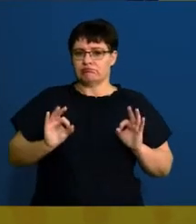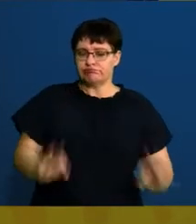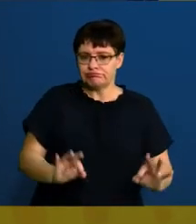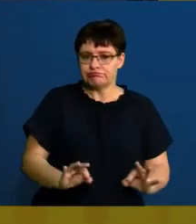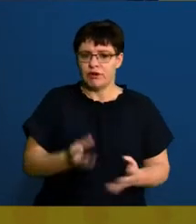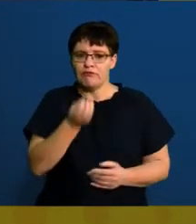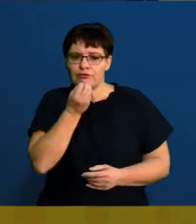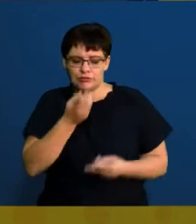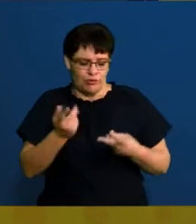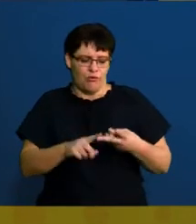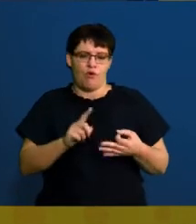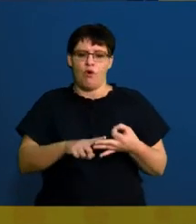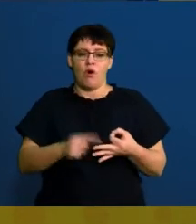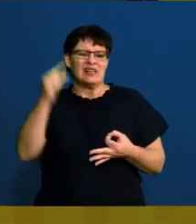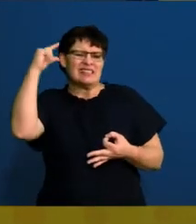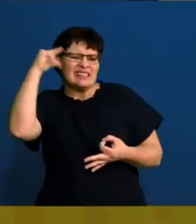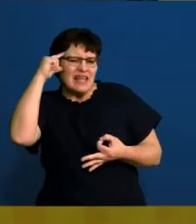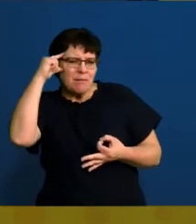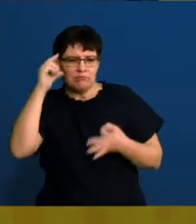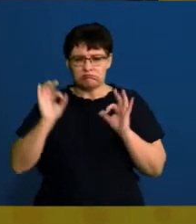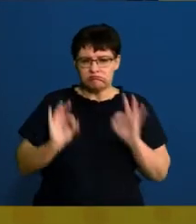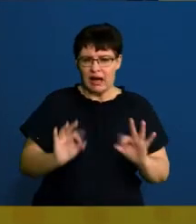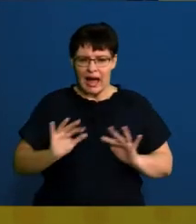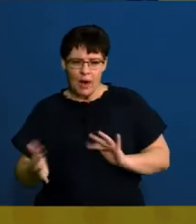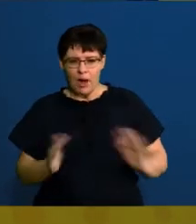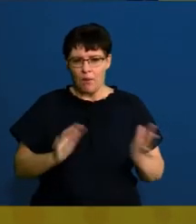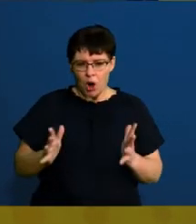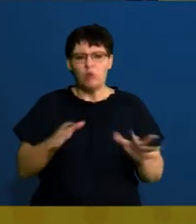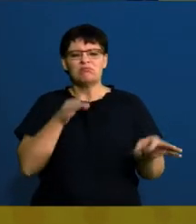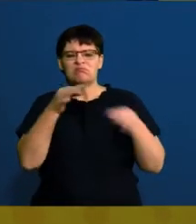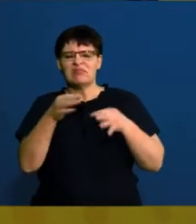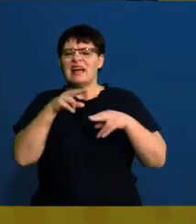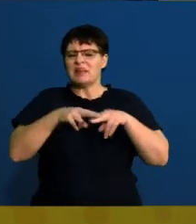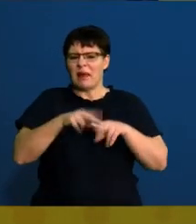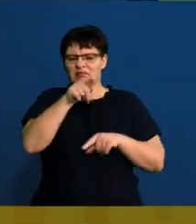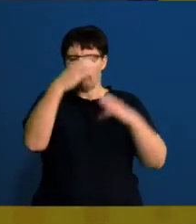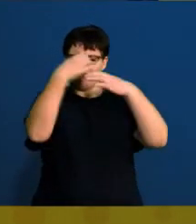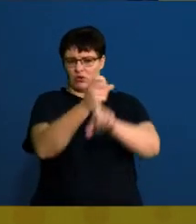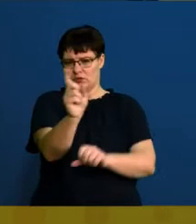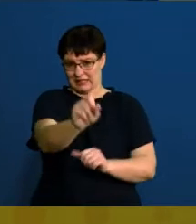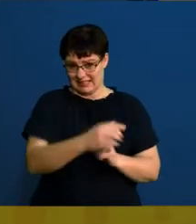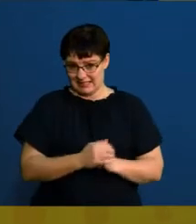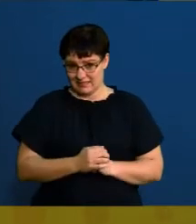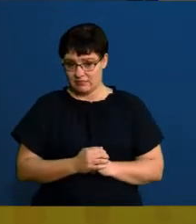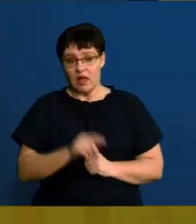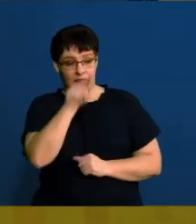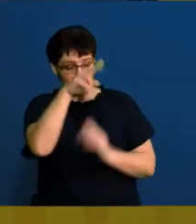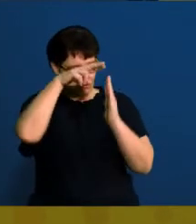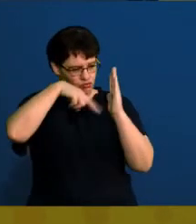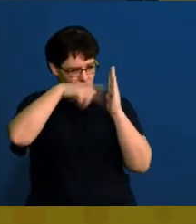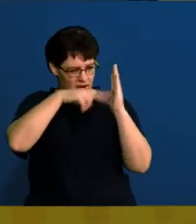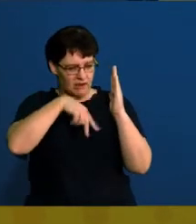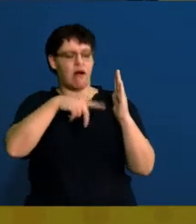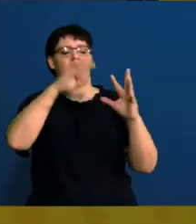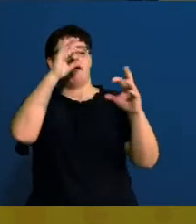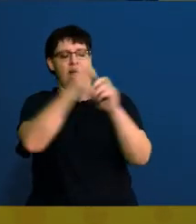proper meal, how to sleep properly. It depends on what the focus of the text is. And basically, with a summary, we need